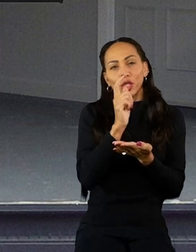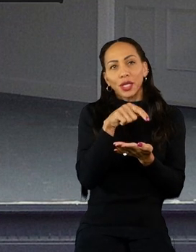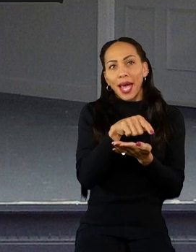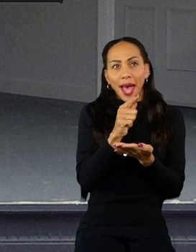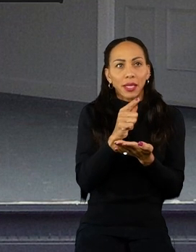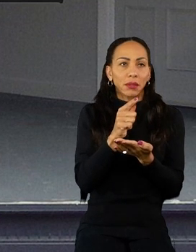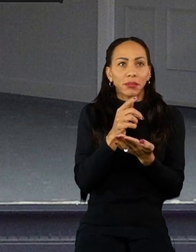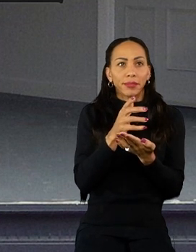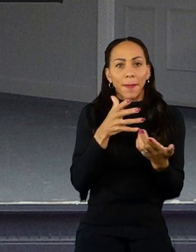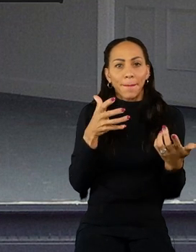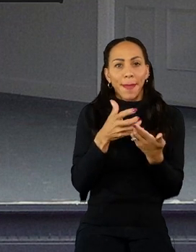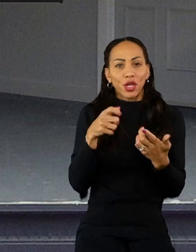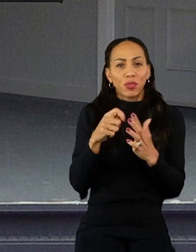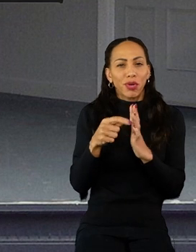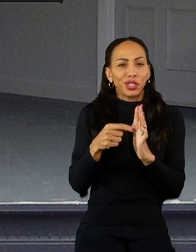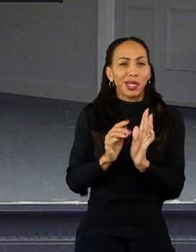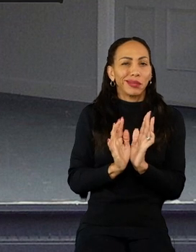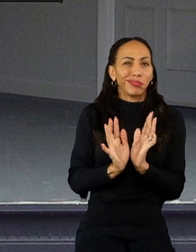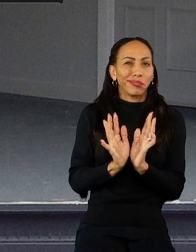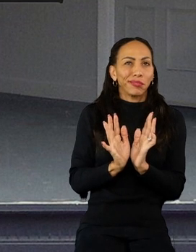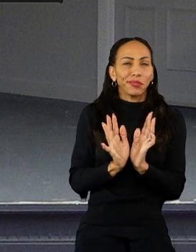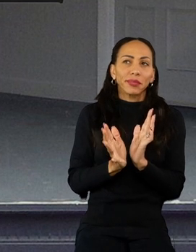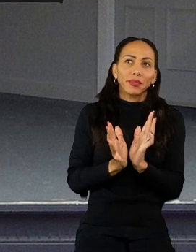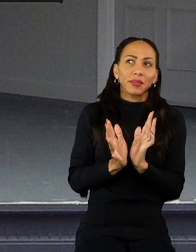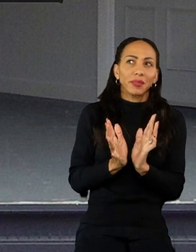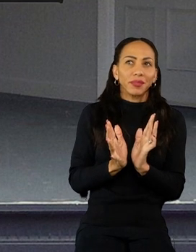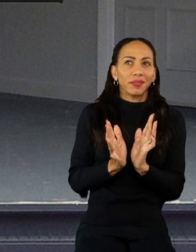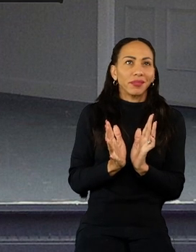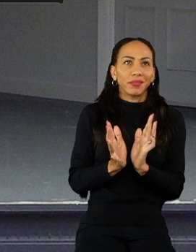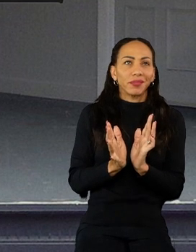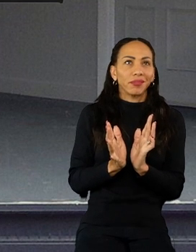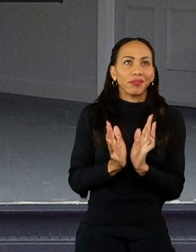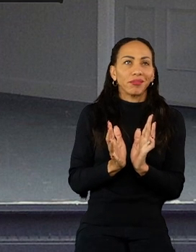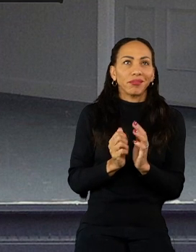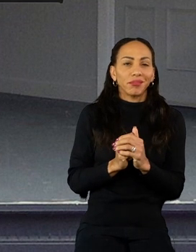of description of a sort of person that would that could manage and could actually